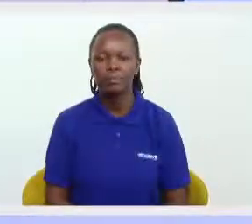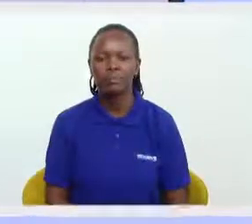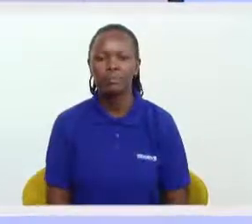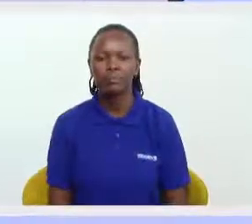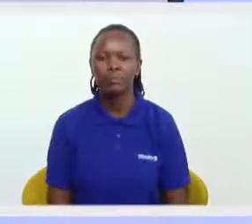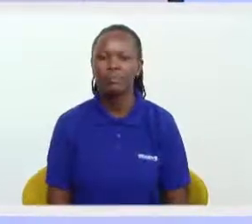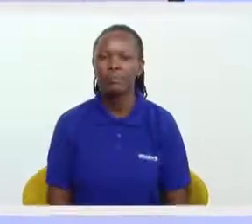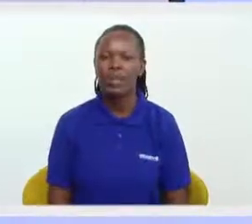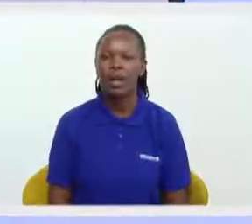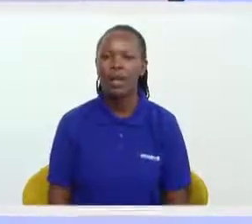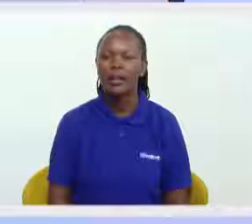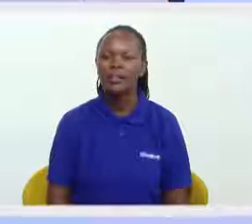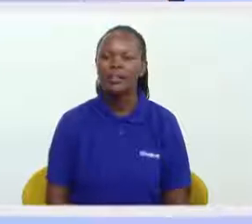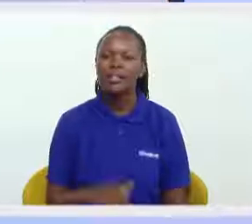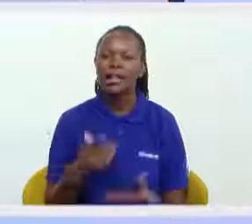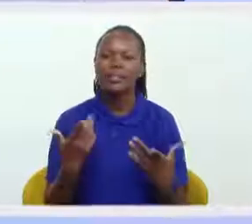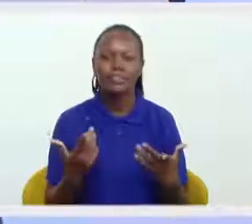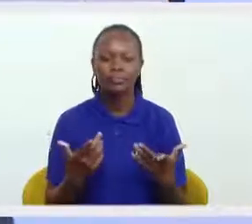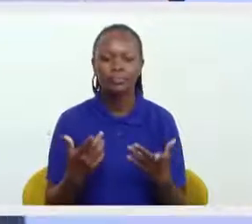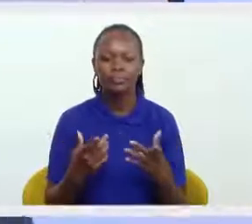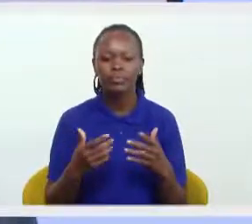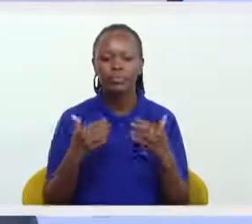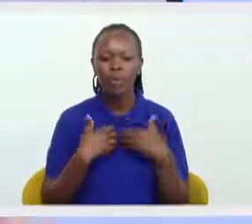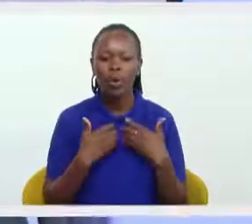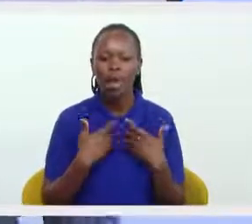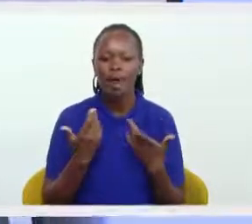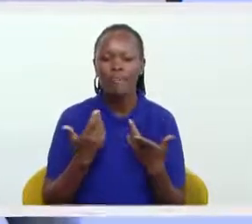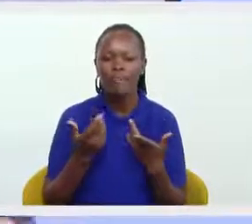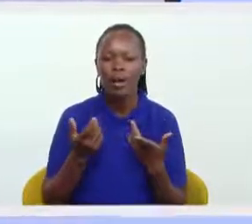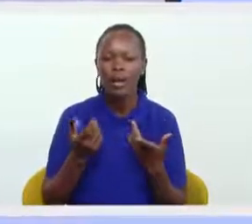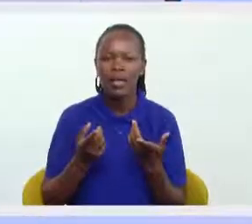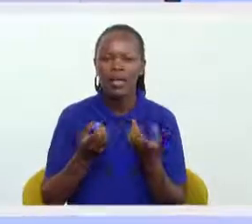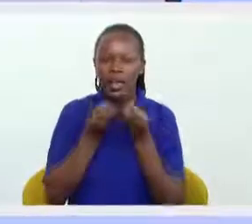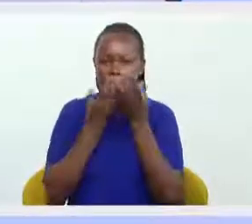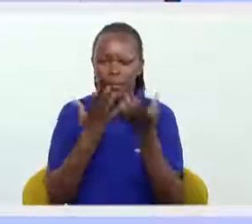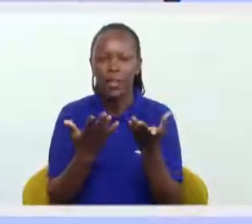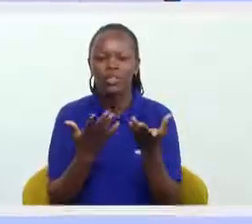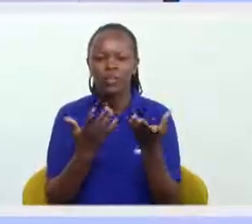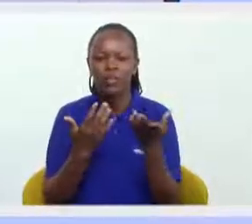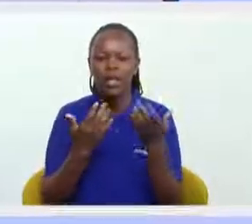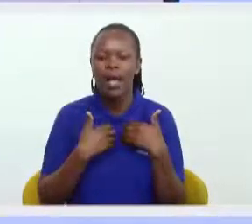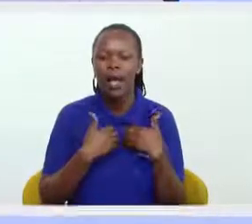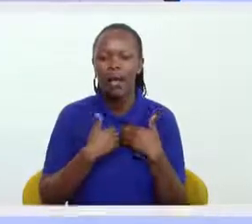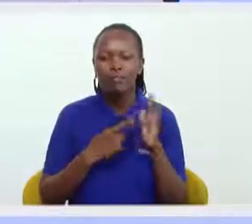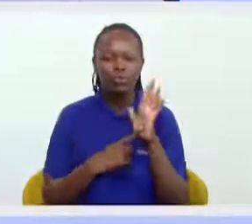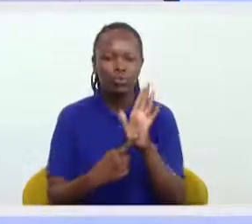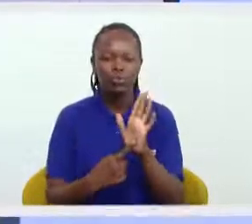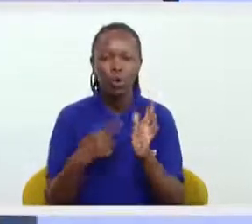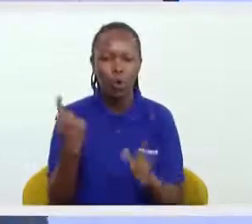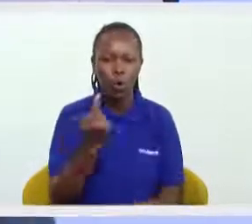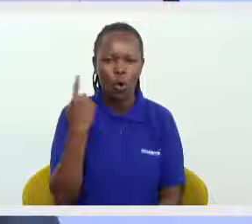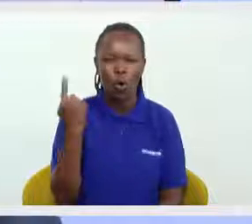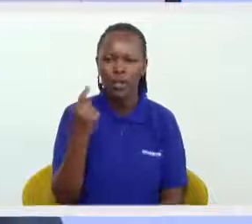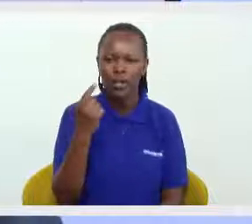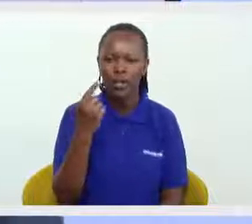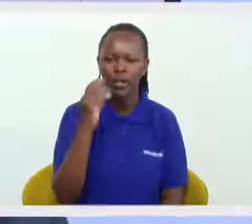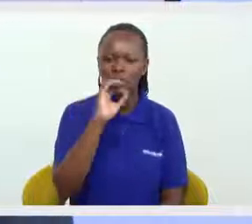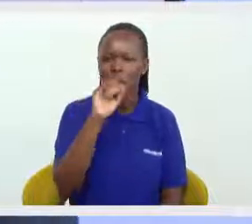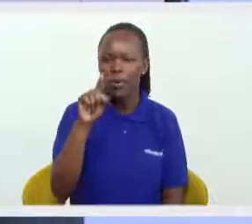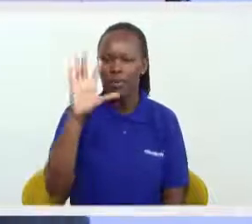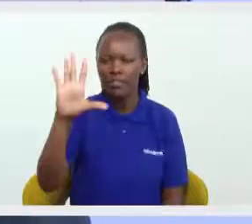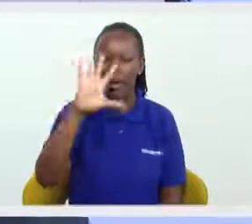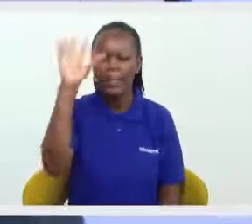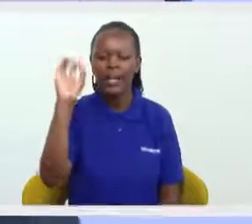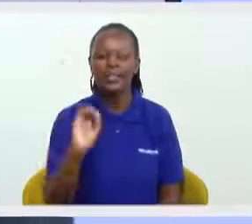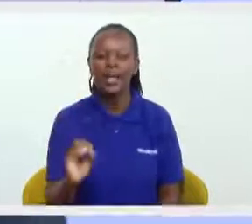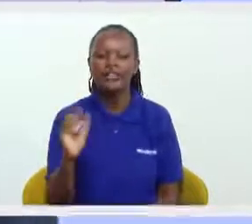And unfortunately, according to the HTTP archive, which tracks the current state of the web, only about 0.5%